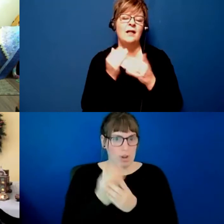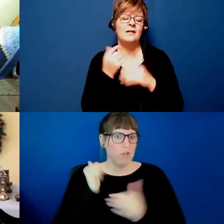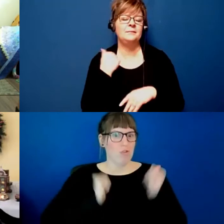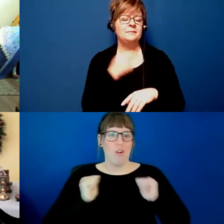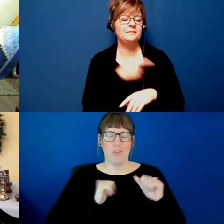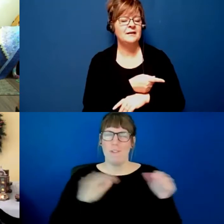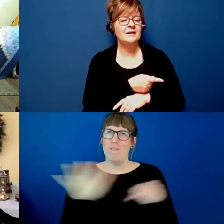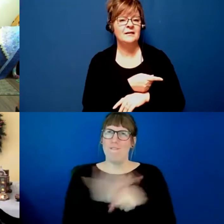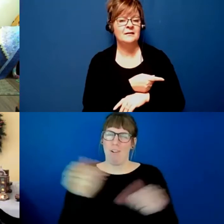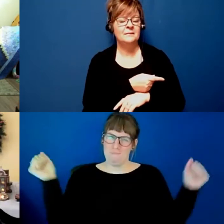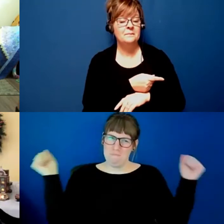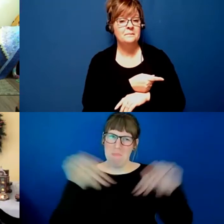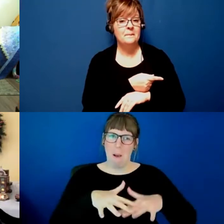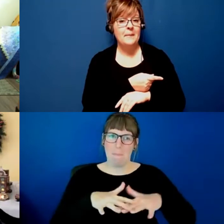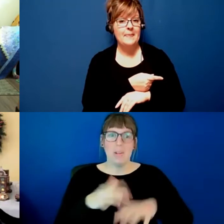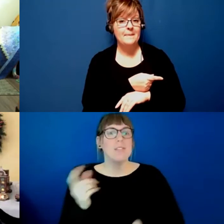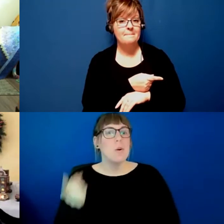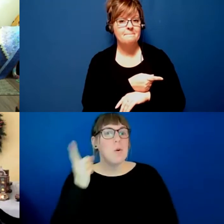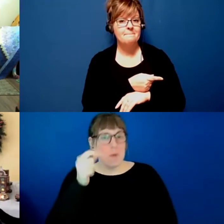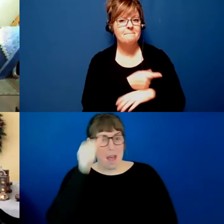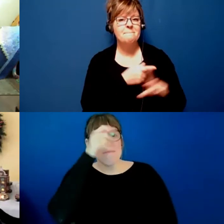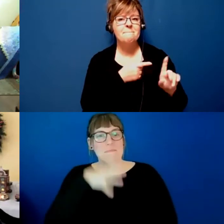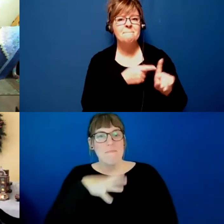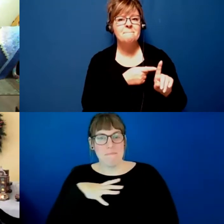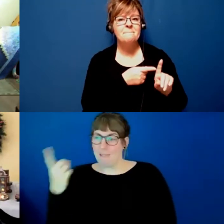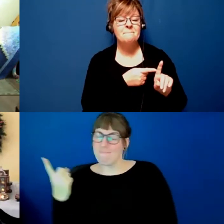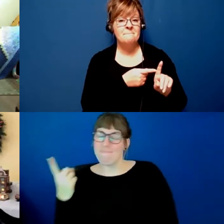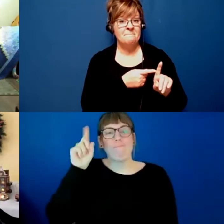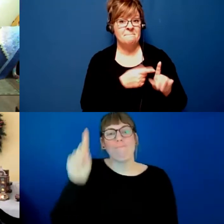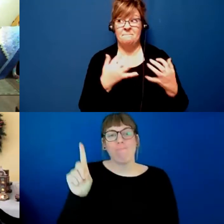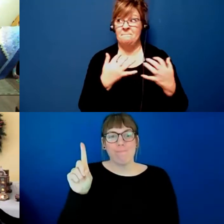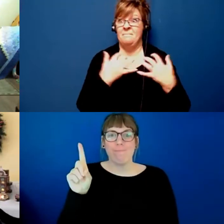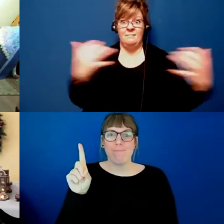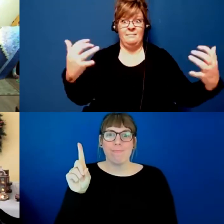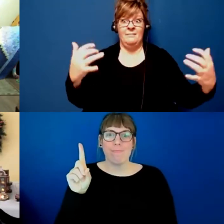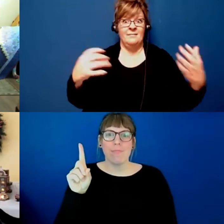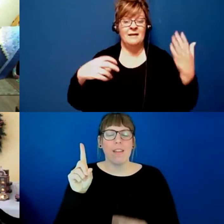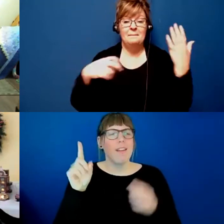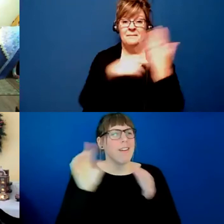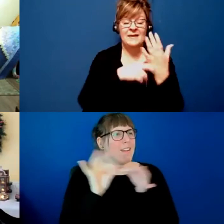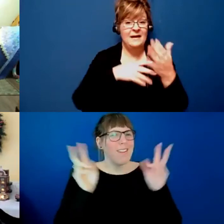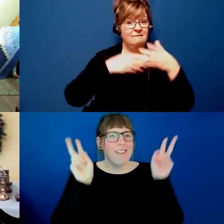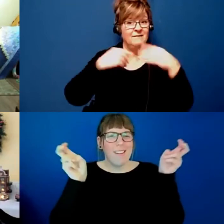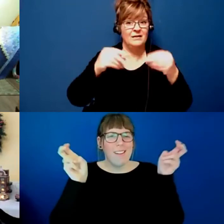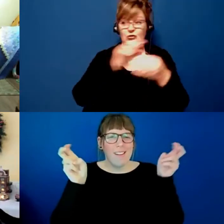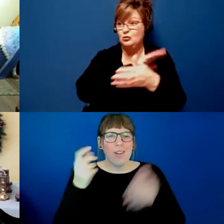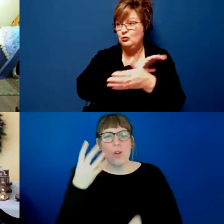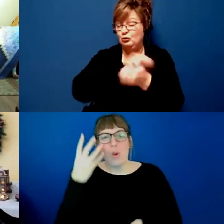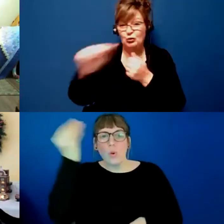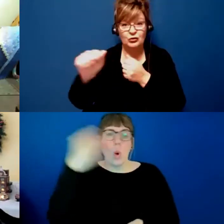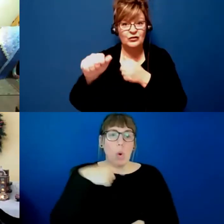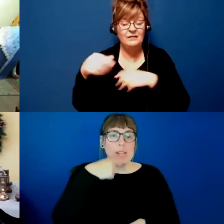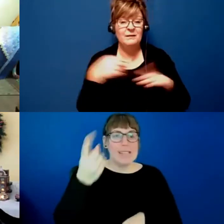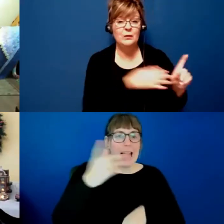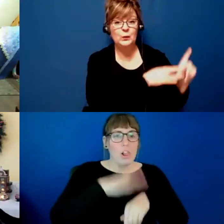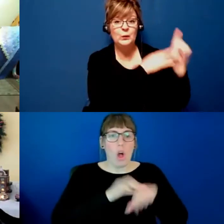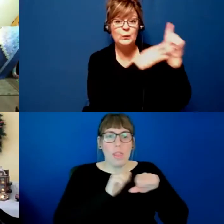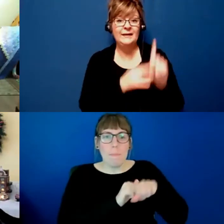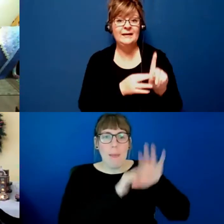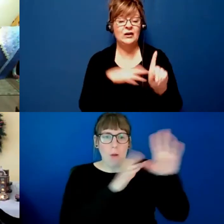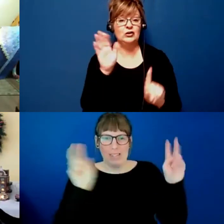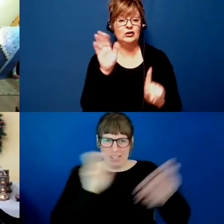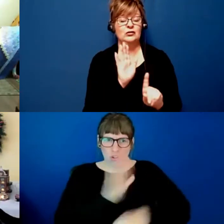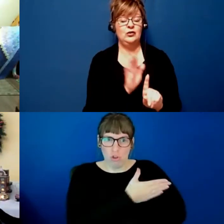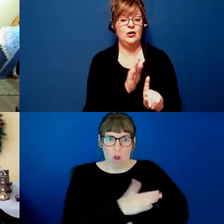house, and he got to start off Go Tell It on the Mountain, and he got up in front of everybody.